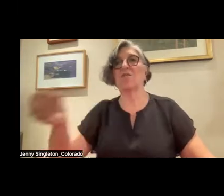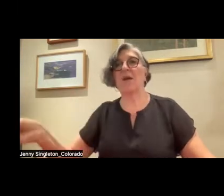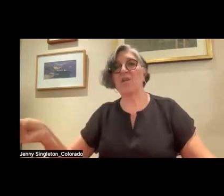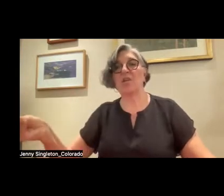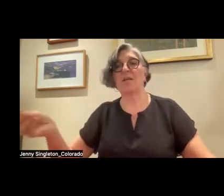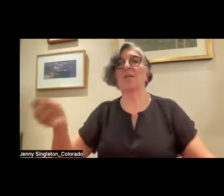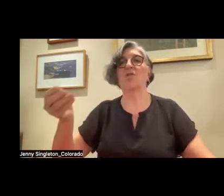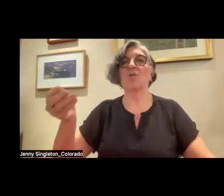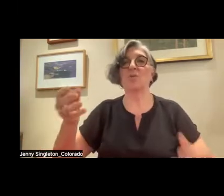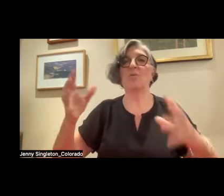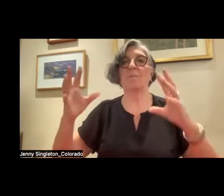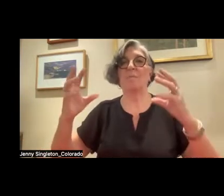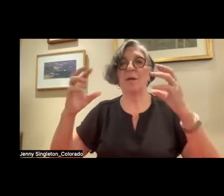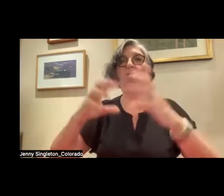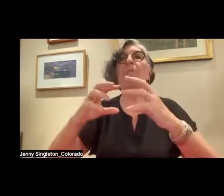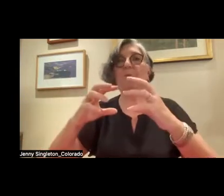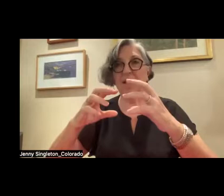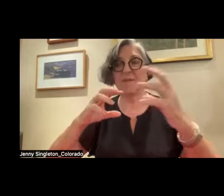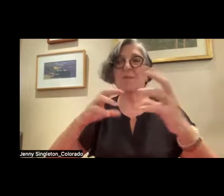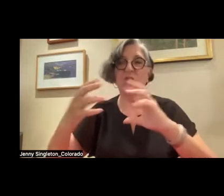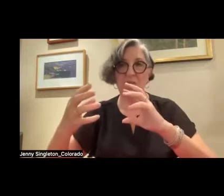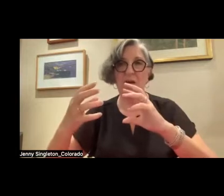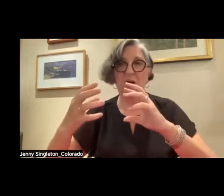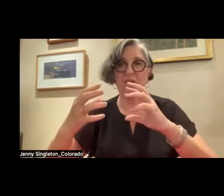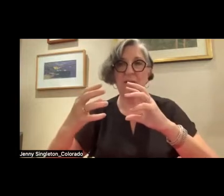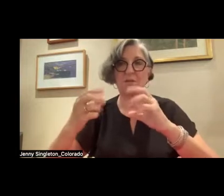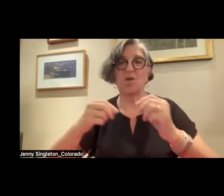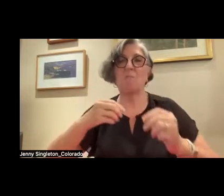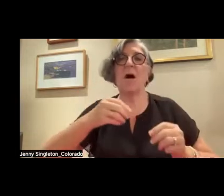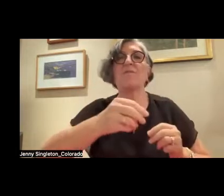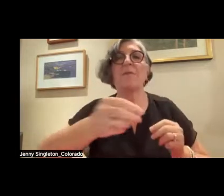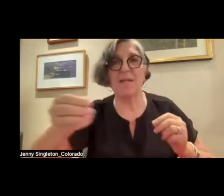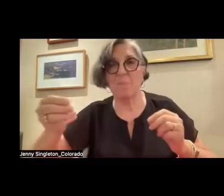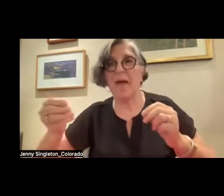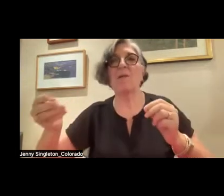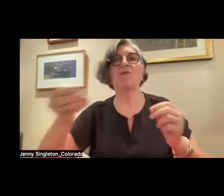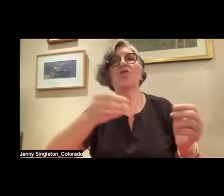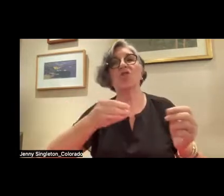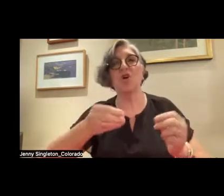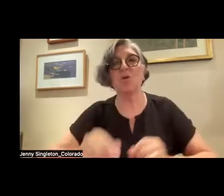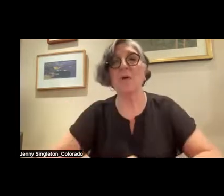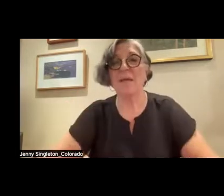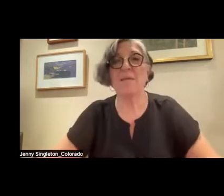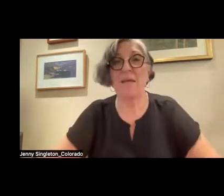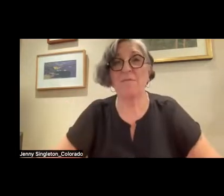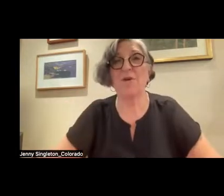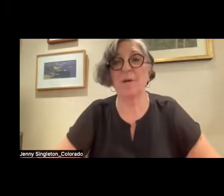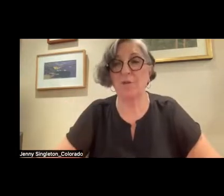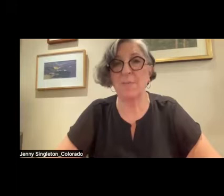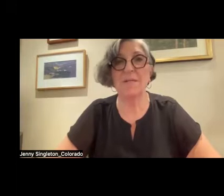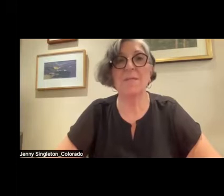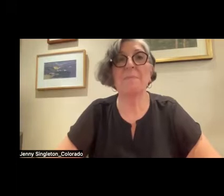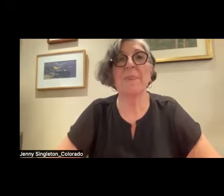its direction to incorporate the subject and object. So you're modifying the path to show that